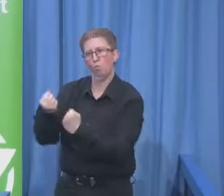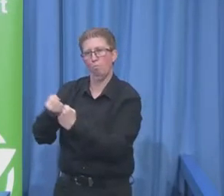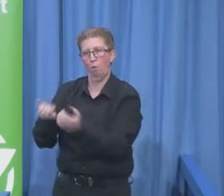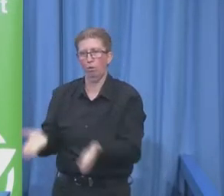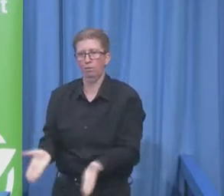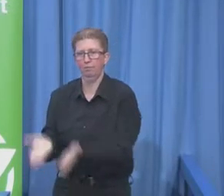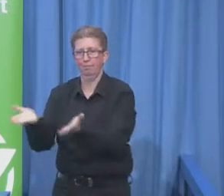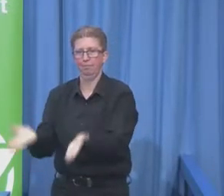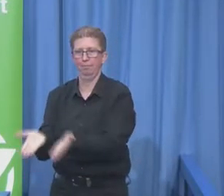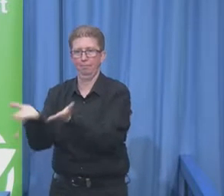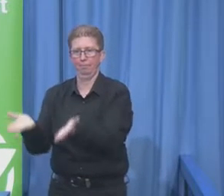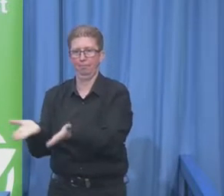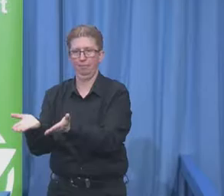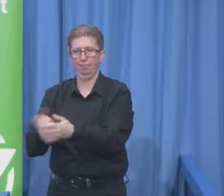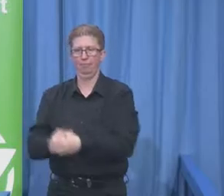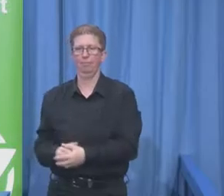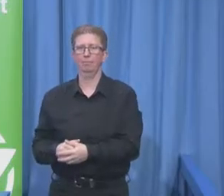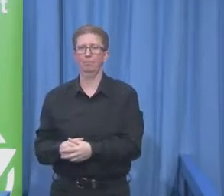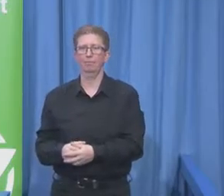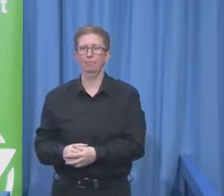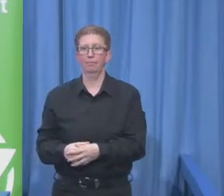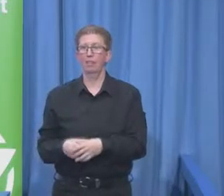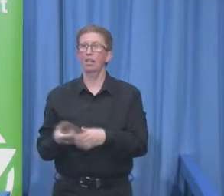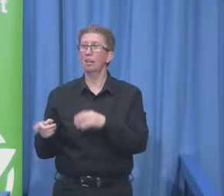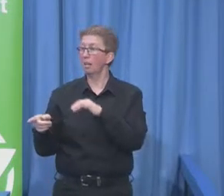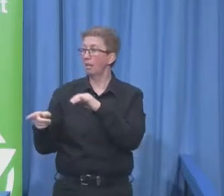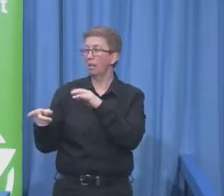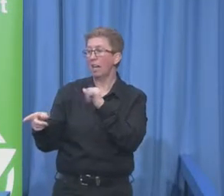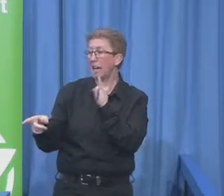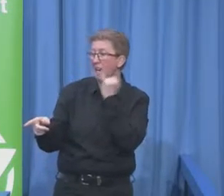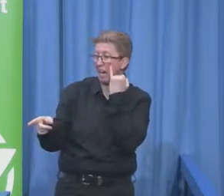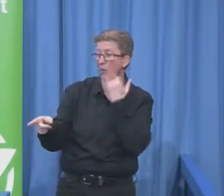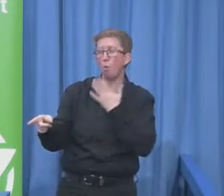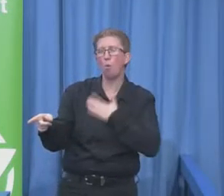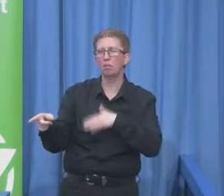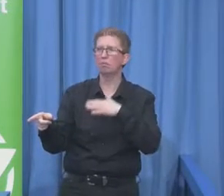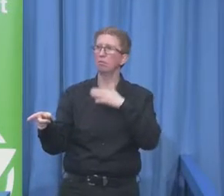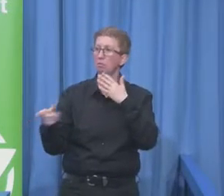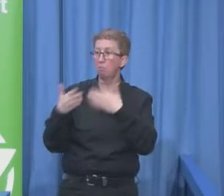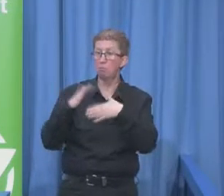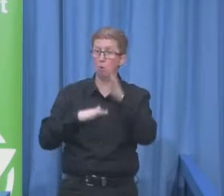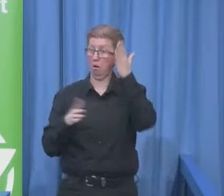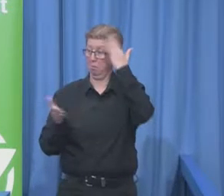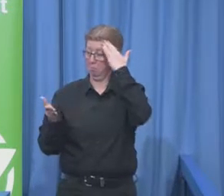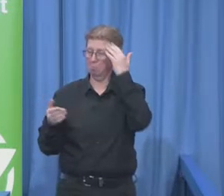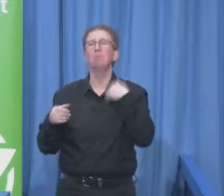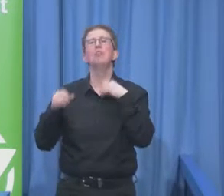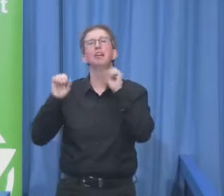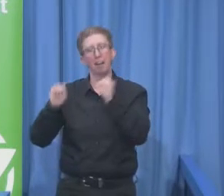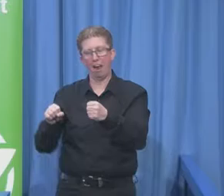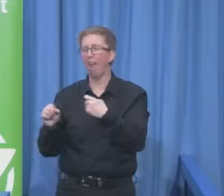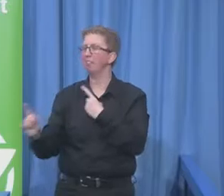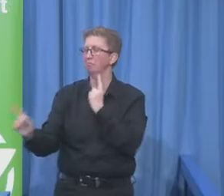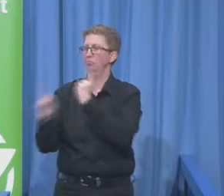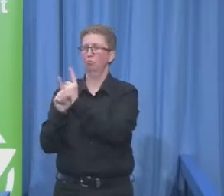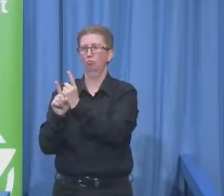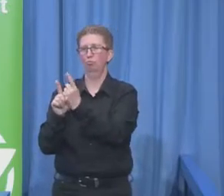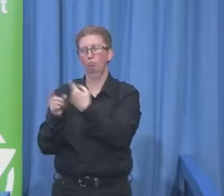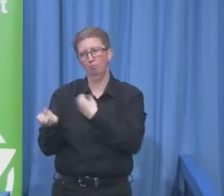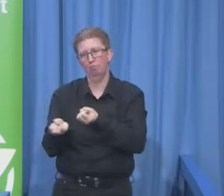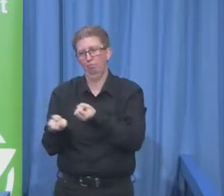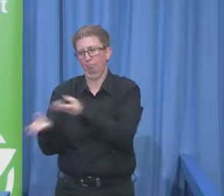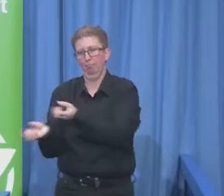started 14 years ago with the JBS program. That was a very good school, but inward-oriented,